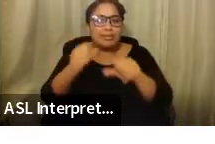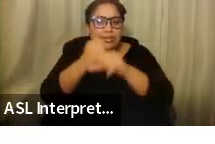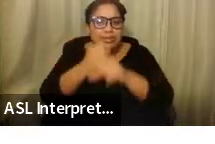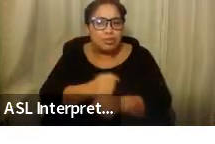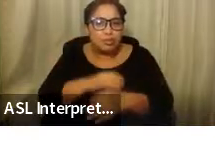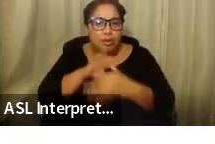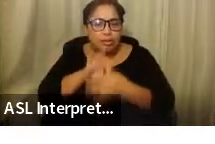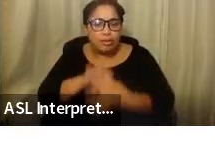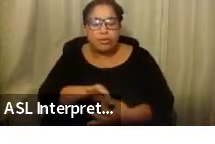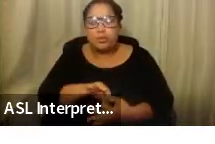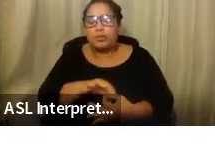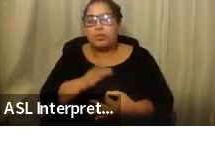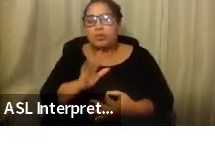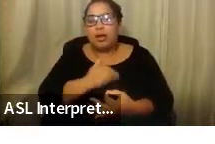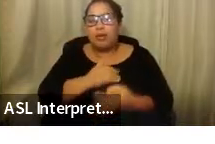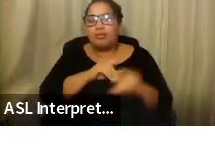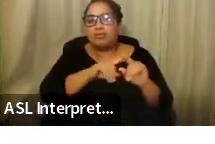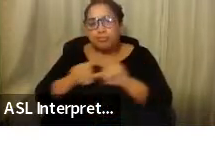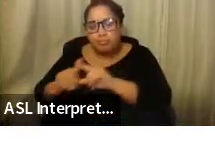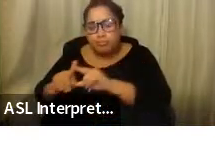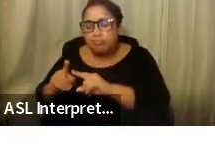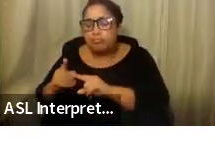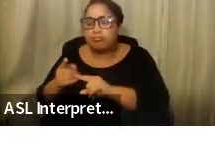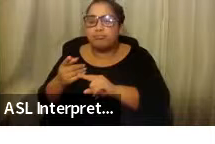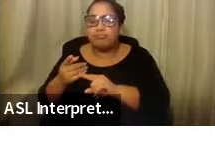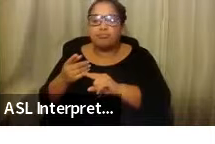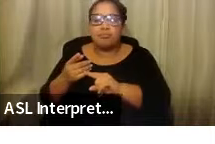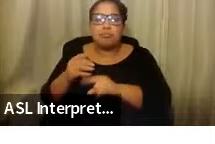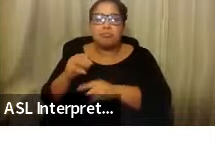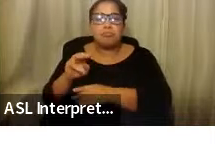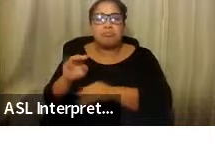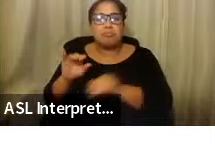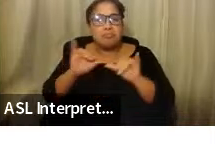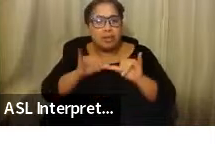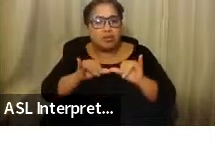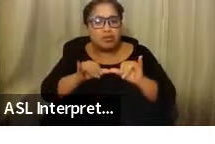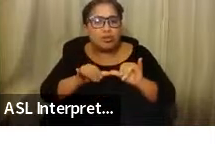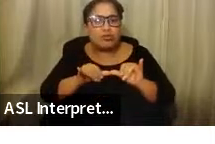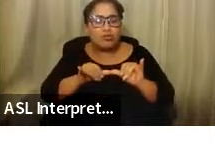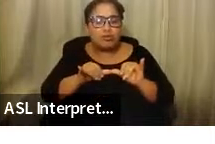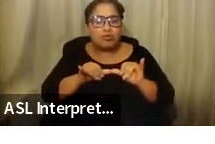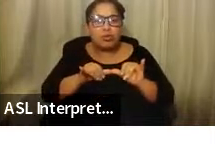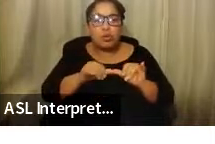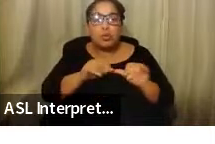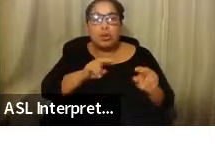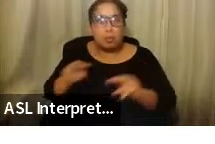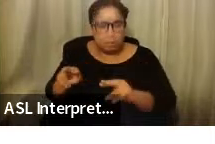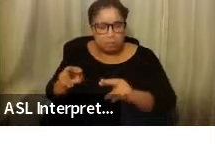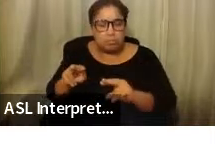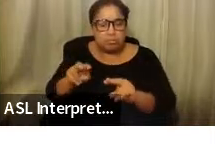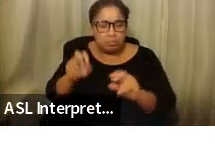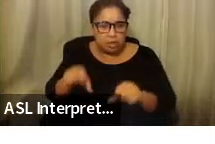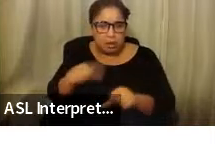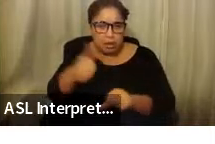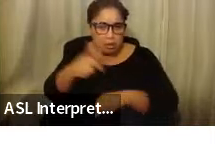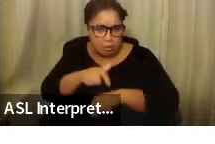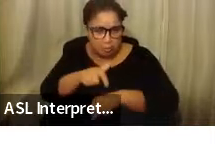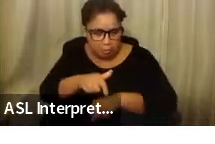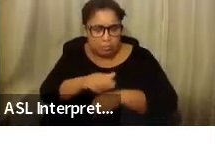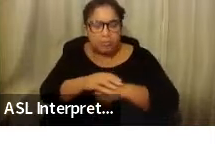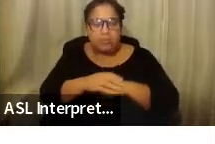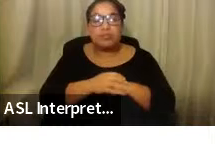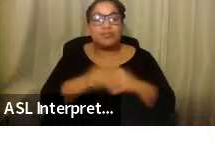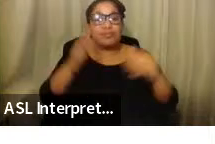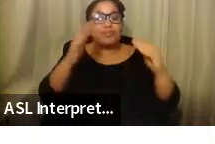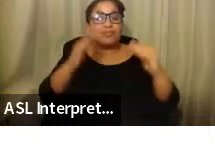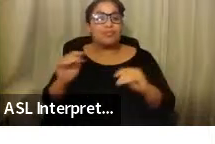about, our different metrics that we measure. So it's something that you can look at a different time. Next